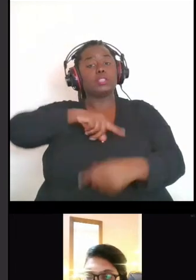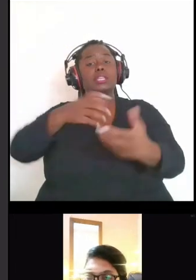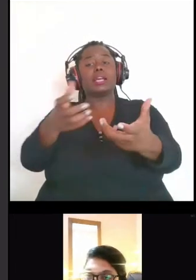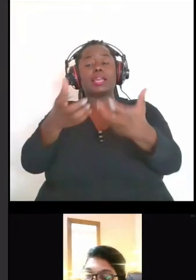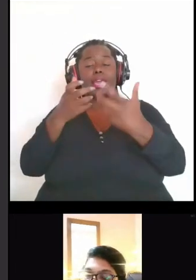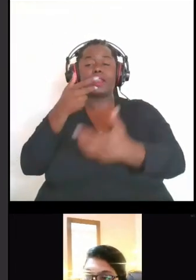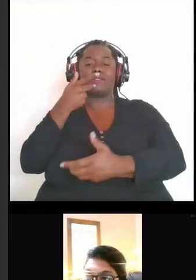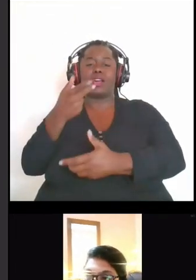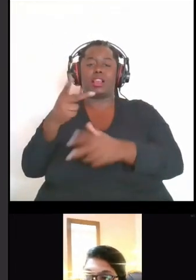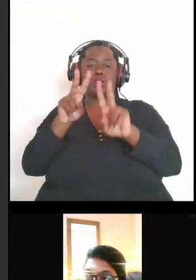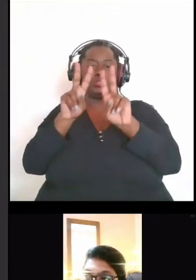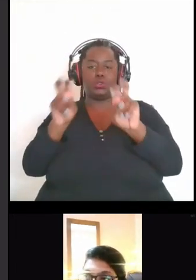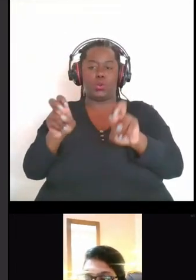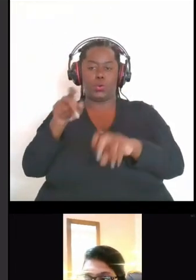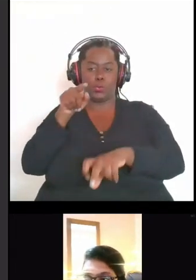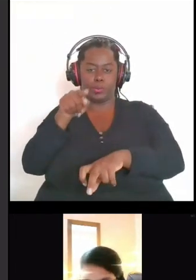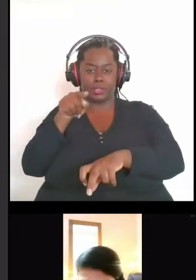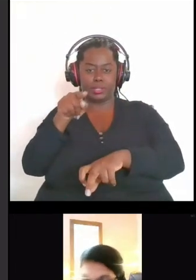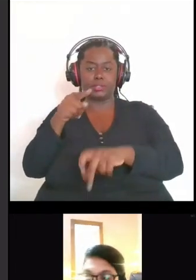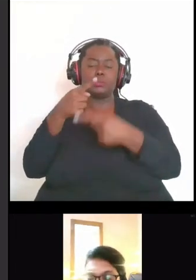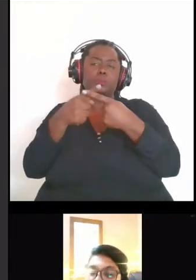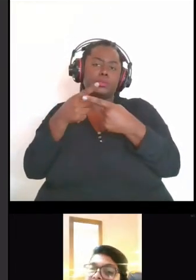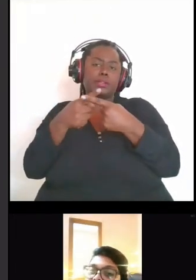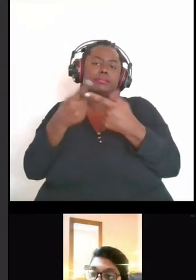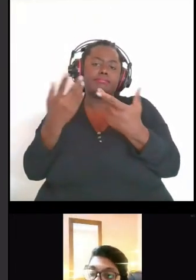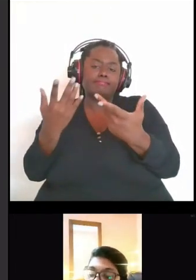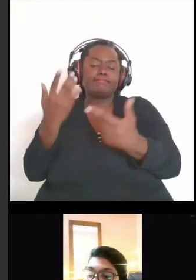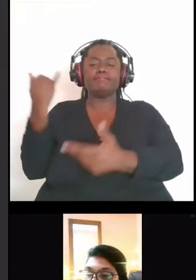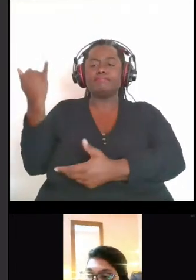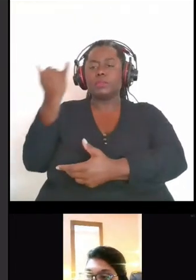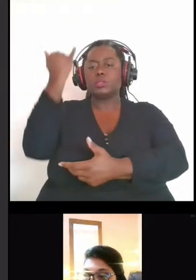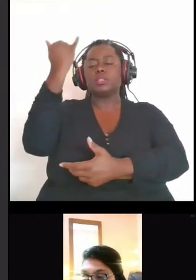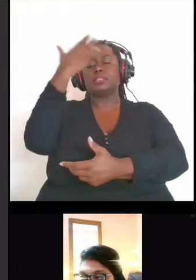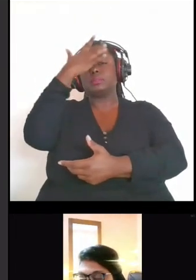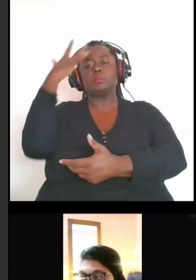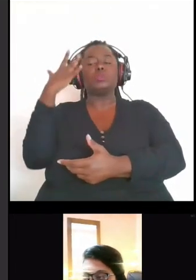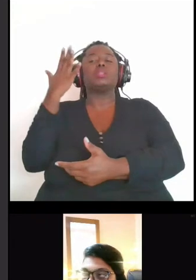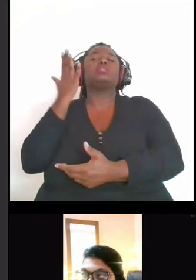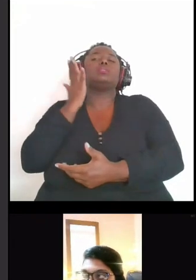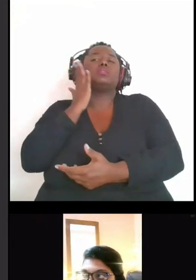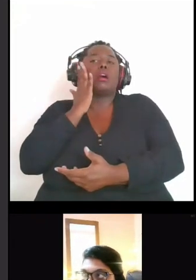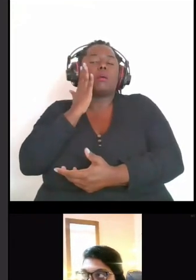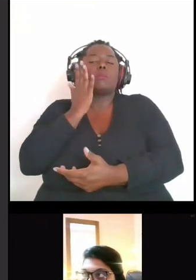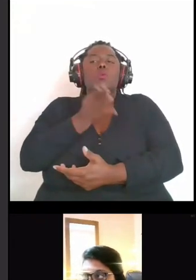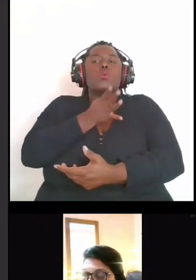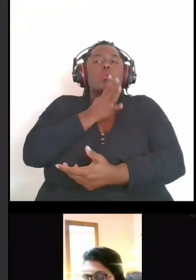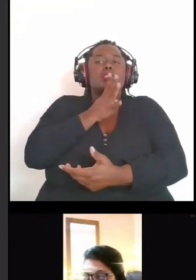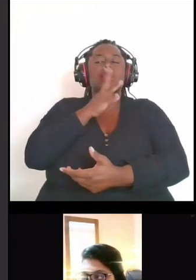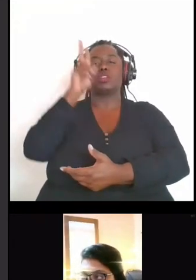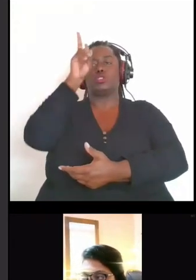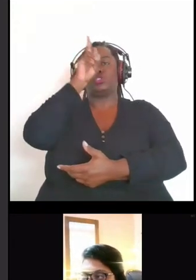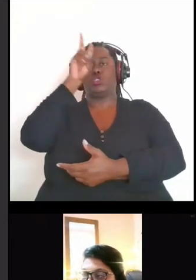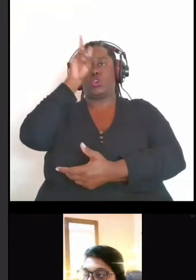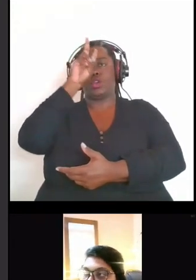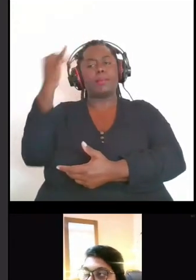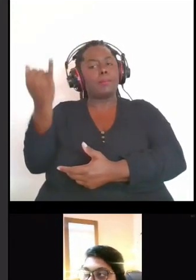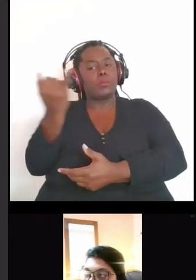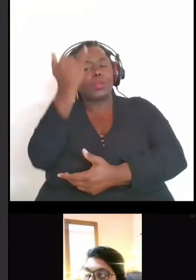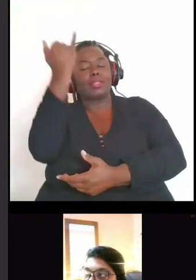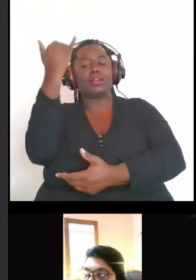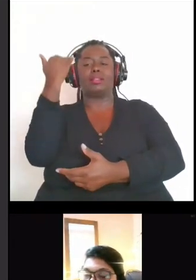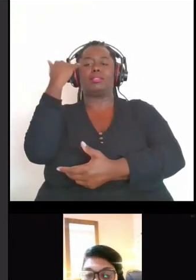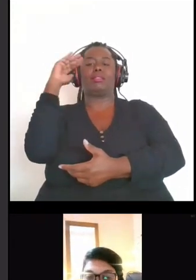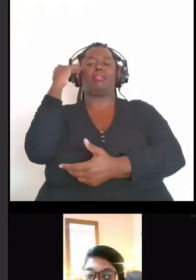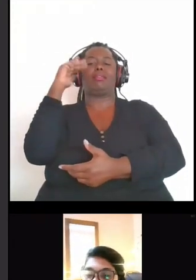had existed before what is happening today because in in India if I have to build you a context